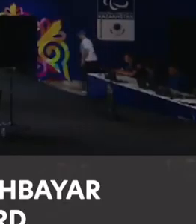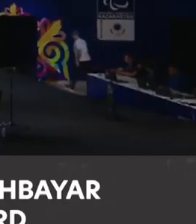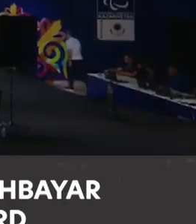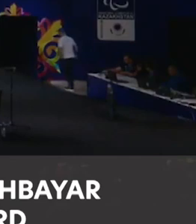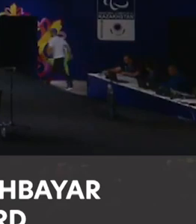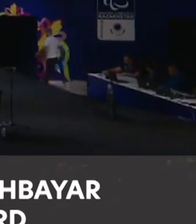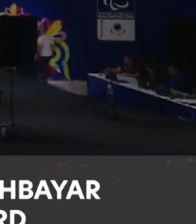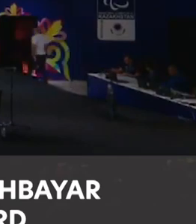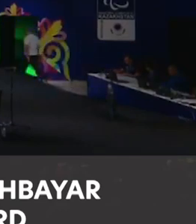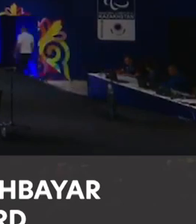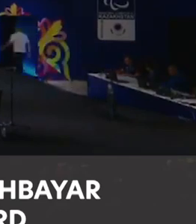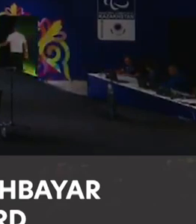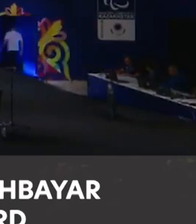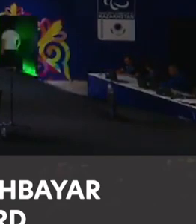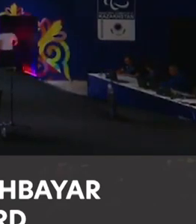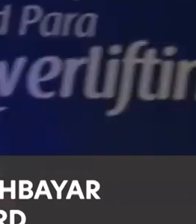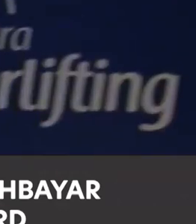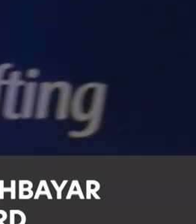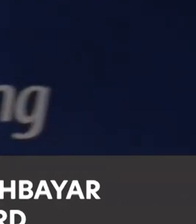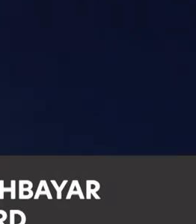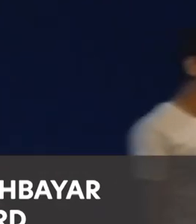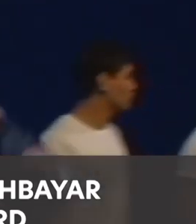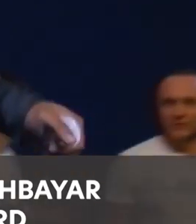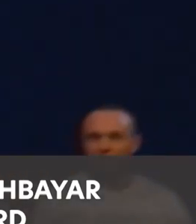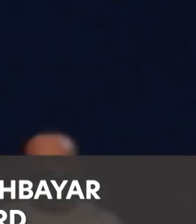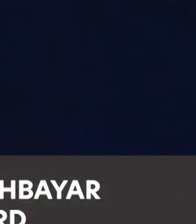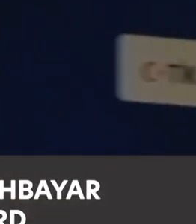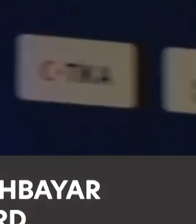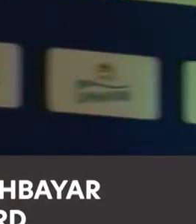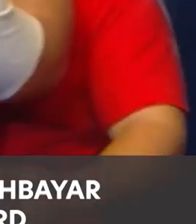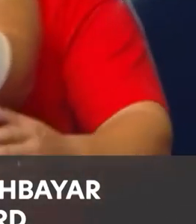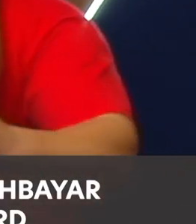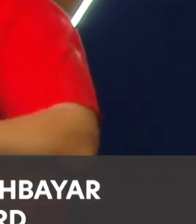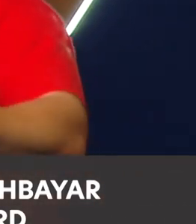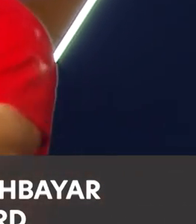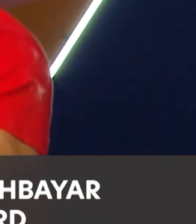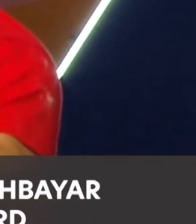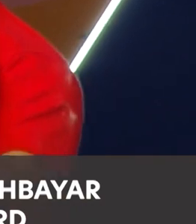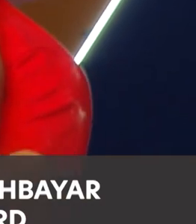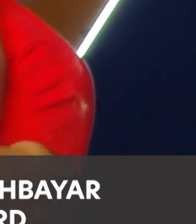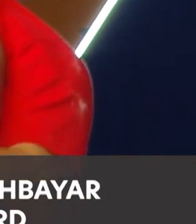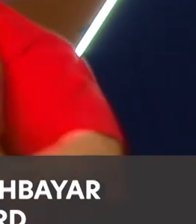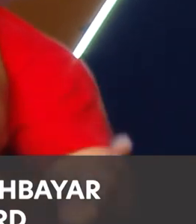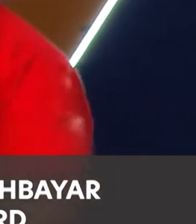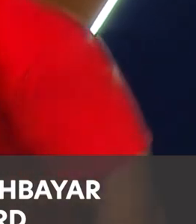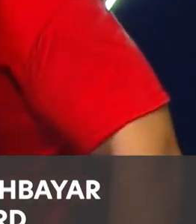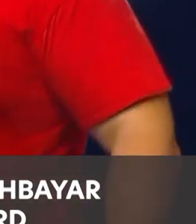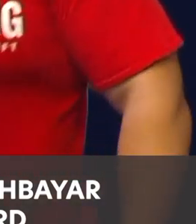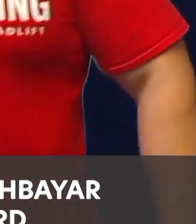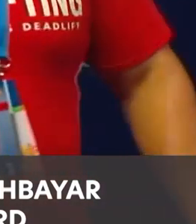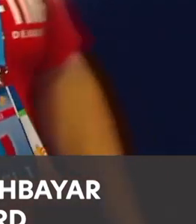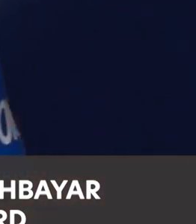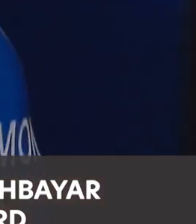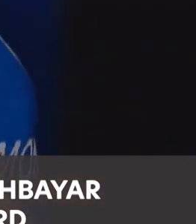So some massive things to come. This is the reigning world record holder from Mongolia, inked by our Sonnenpil.